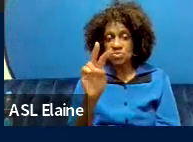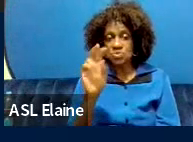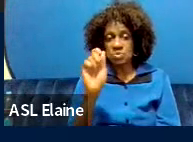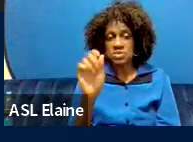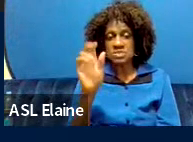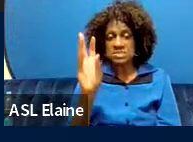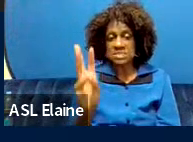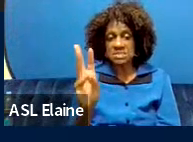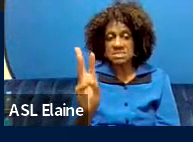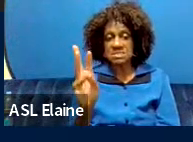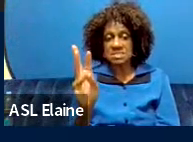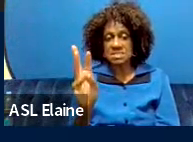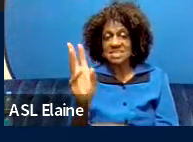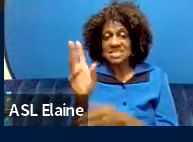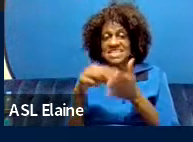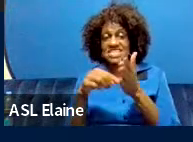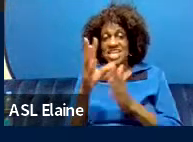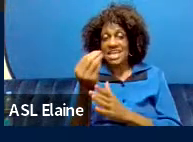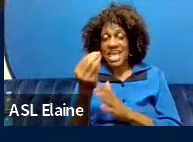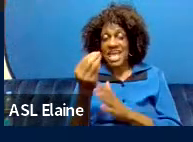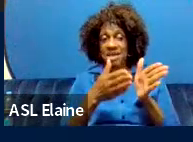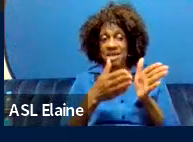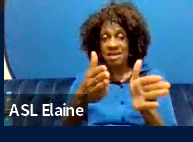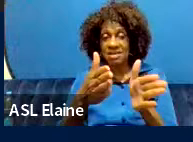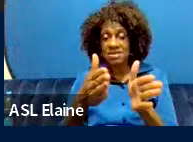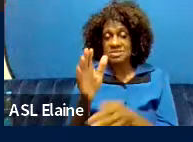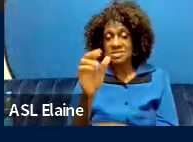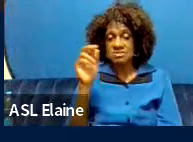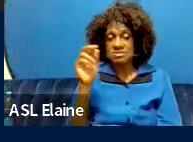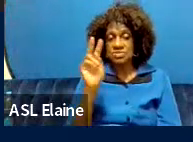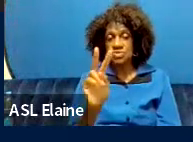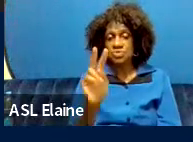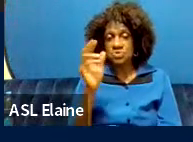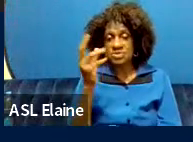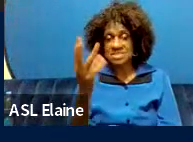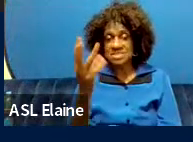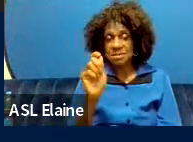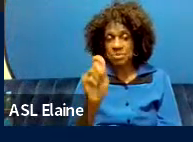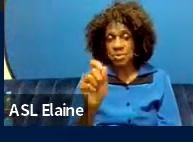502.6, checkout aisles, which is provision